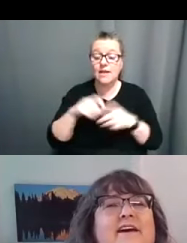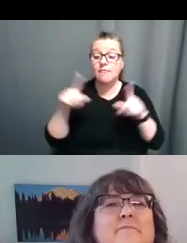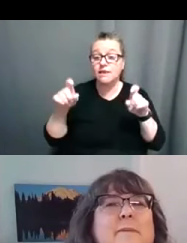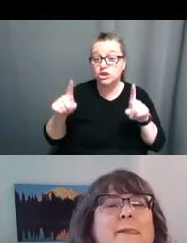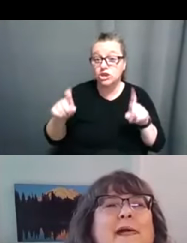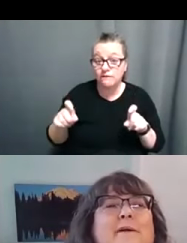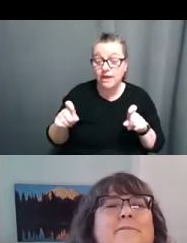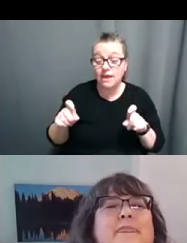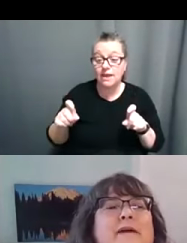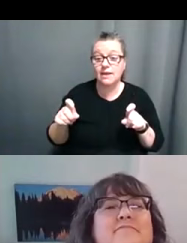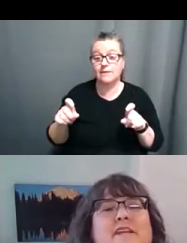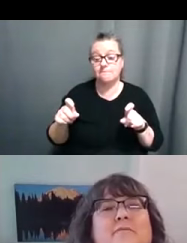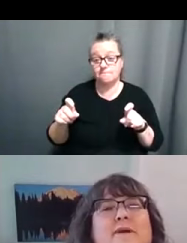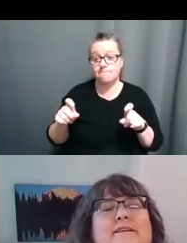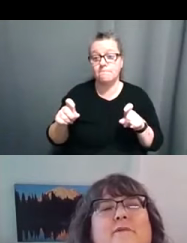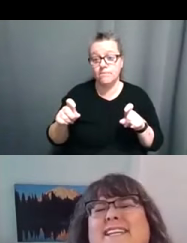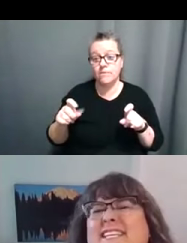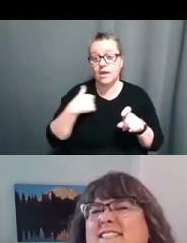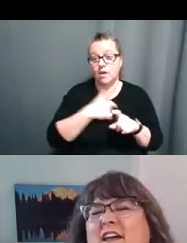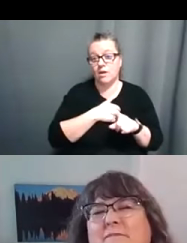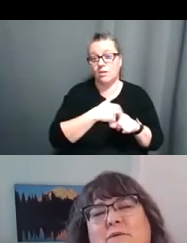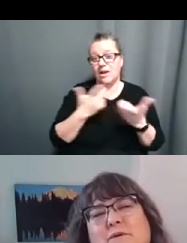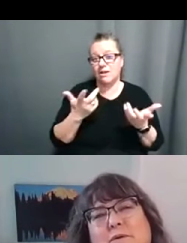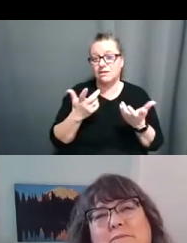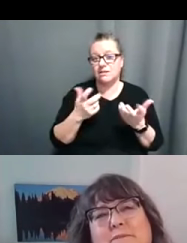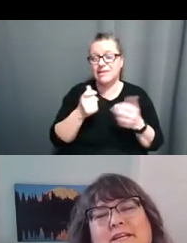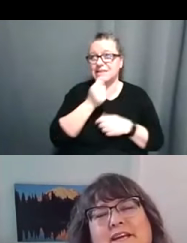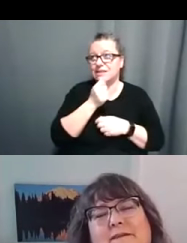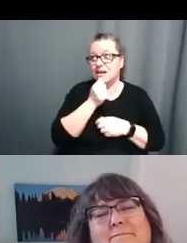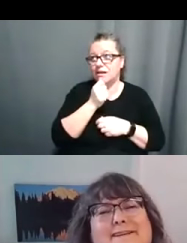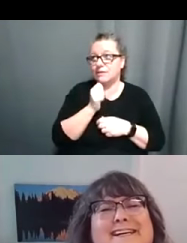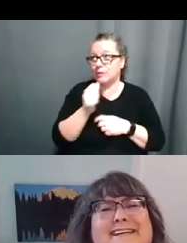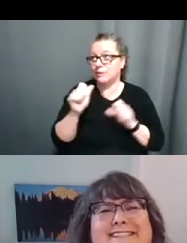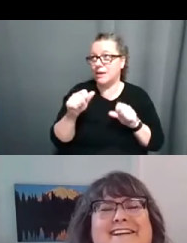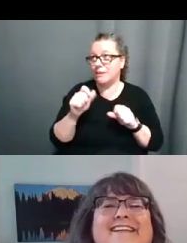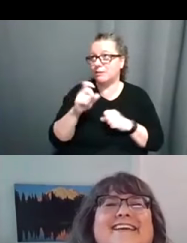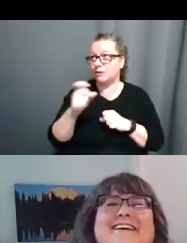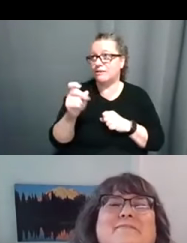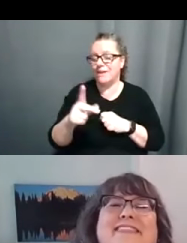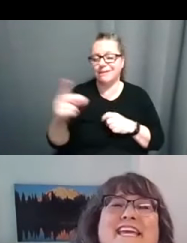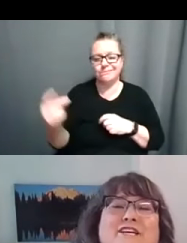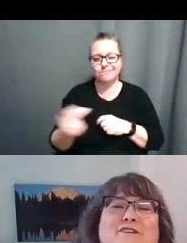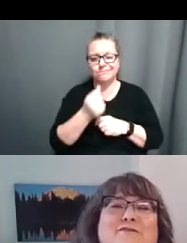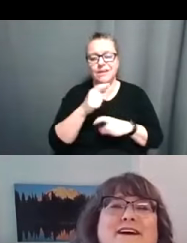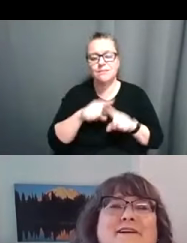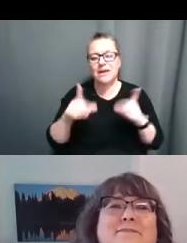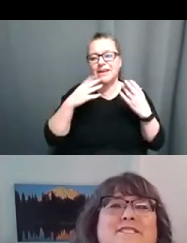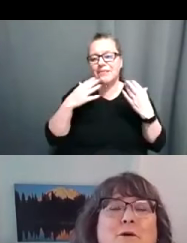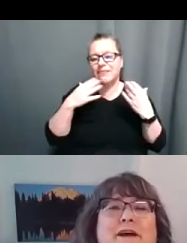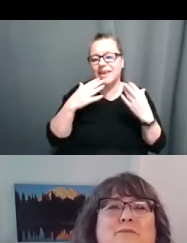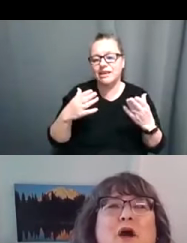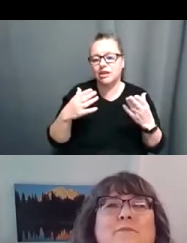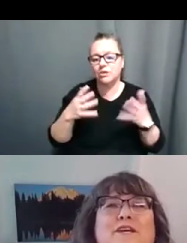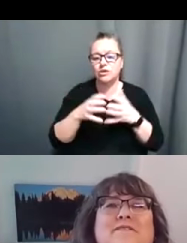survey, that we can. Well, I guess that's anonymous. We really wouldn't be able to give that. But darn it. But thank you